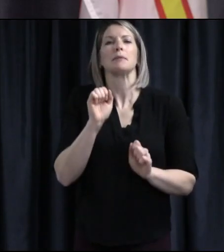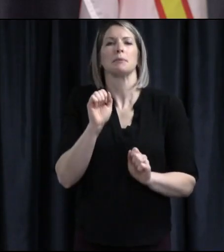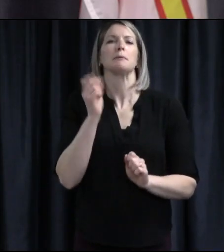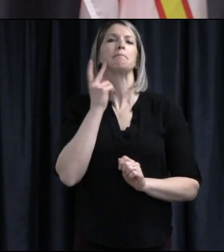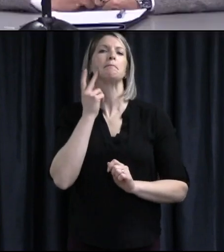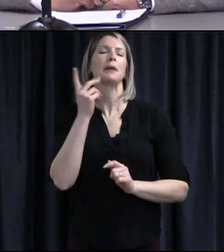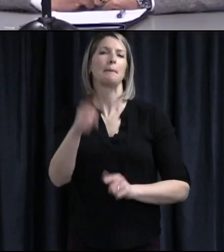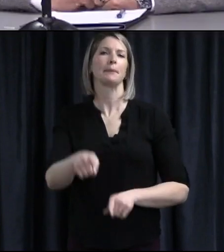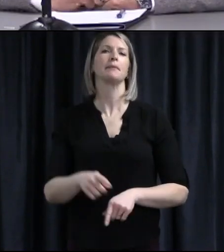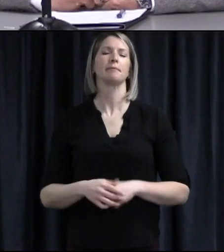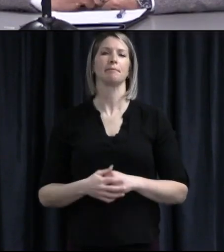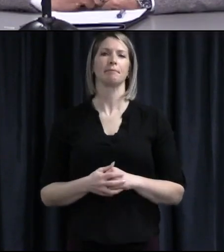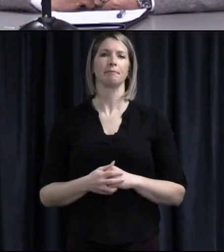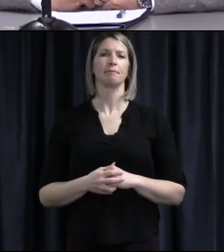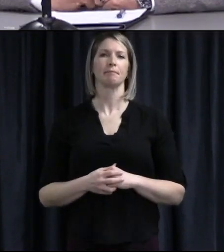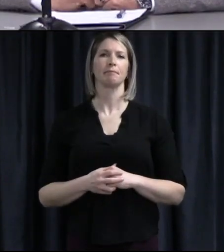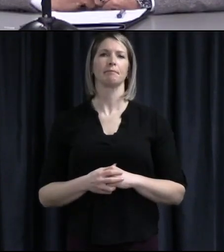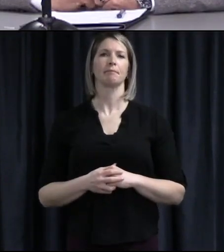Thank you.